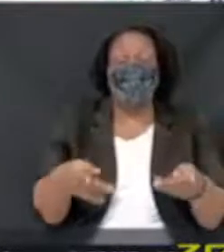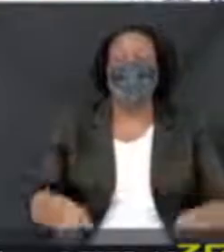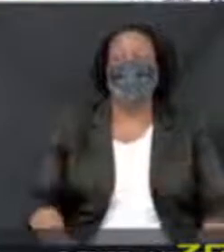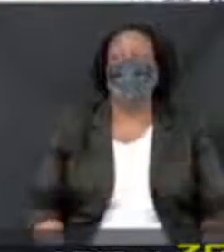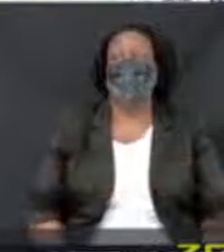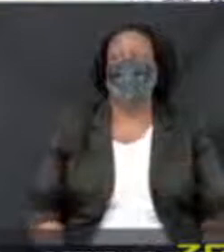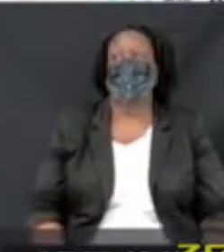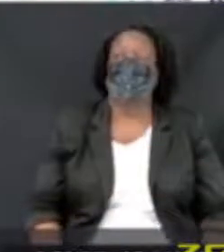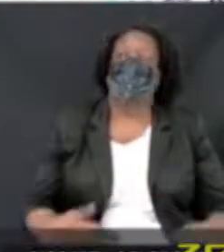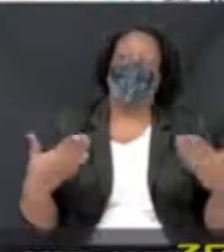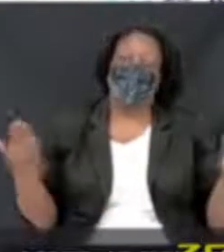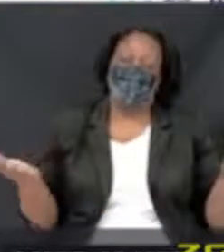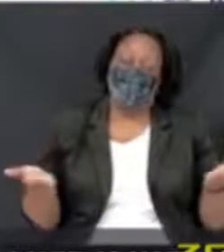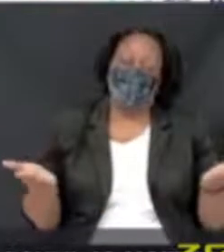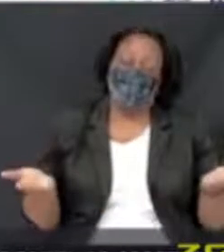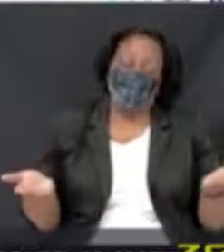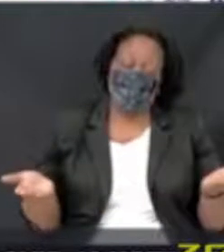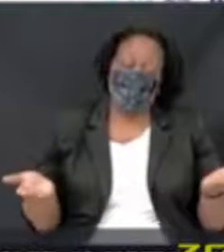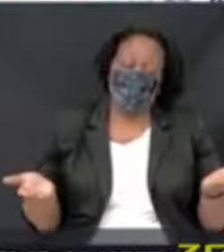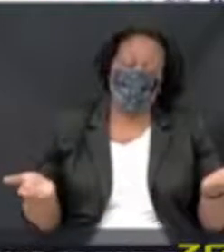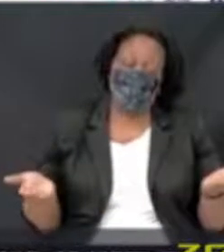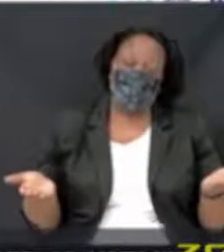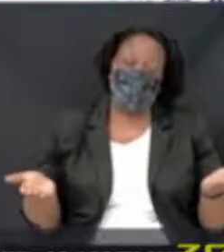here is